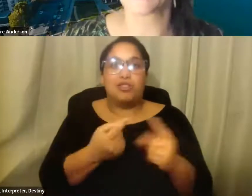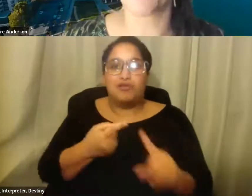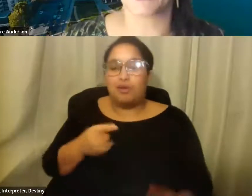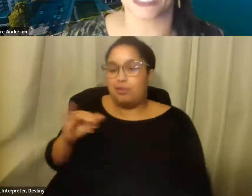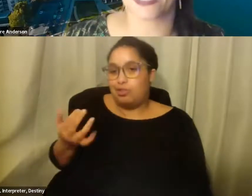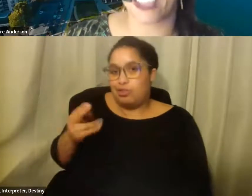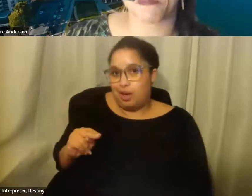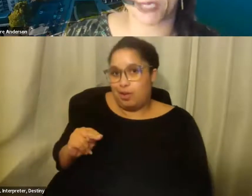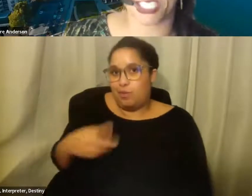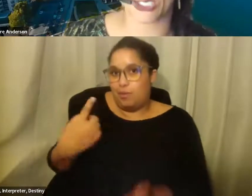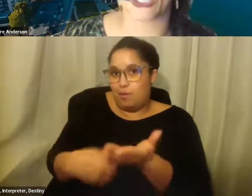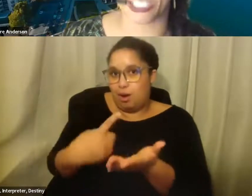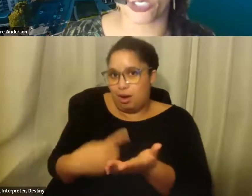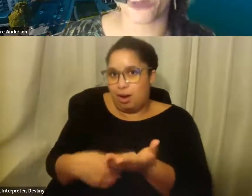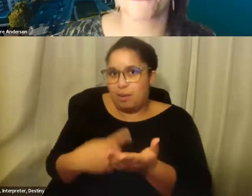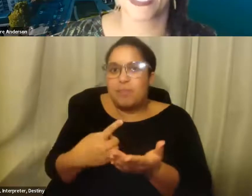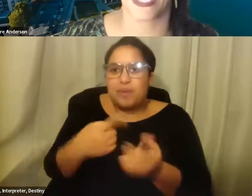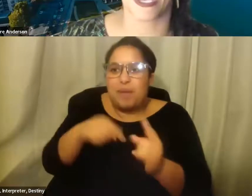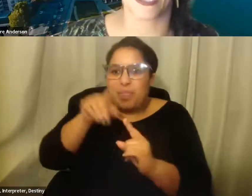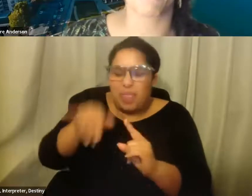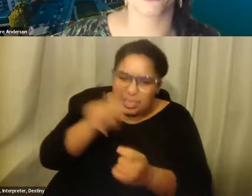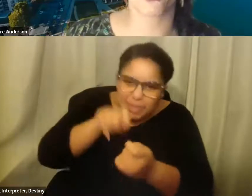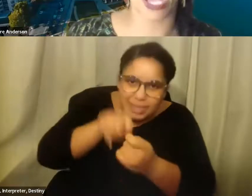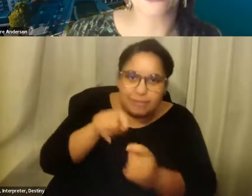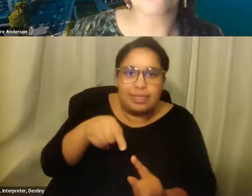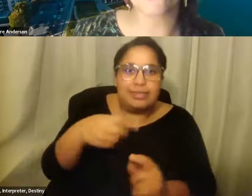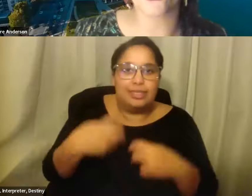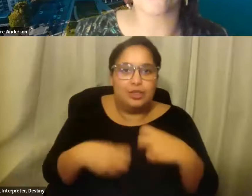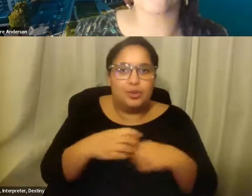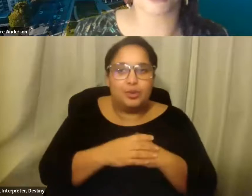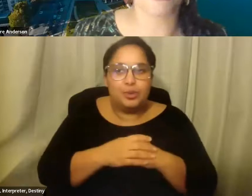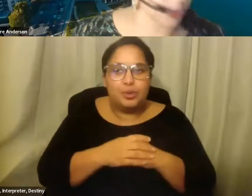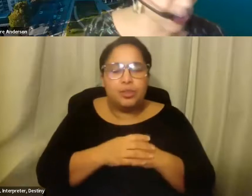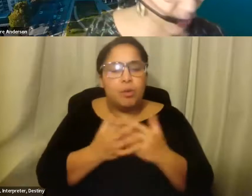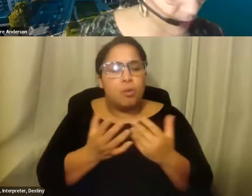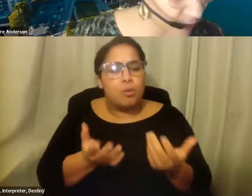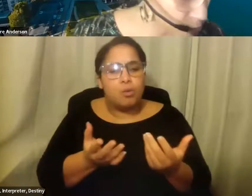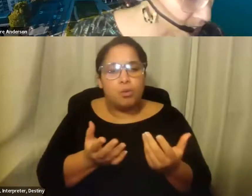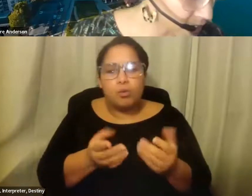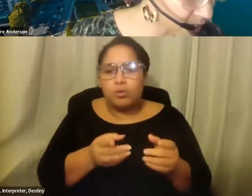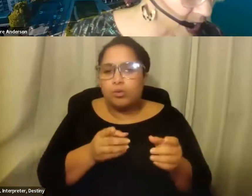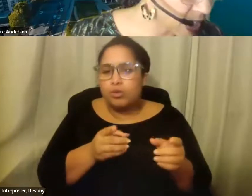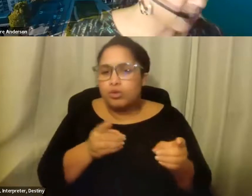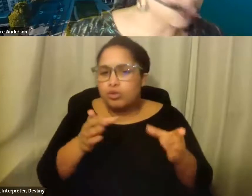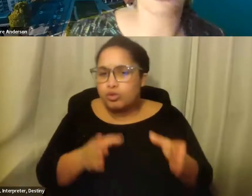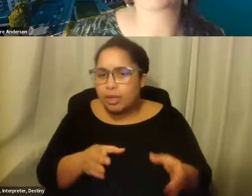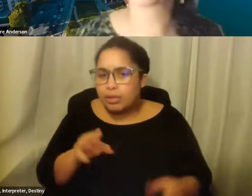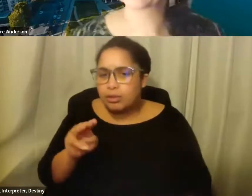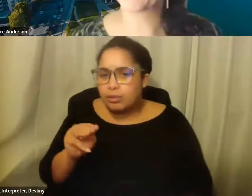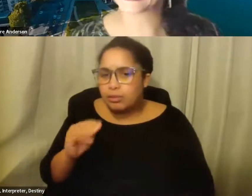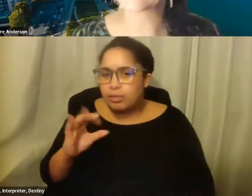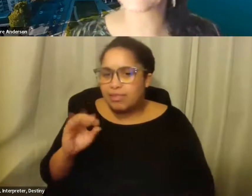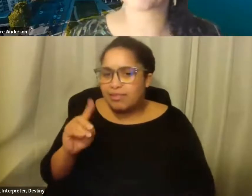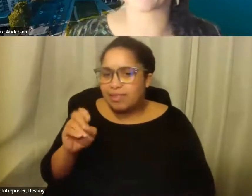forum speaking to that particular issue. So I don't know, Director McFadden, if there's anything that you want